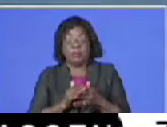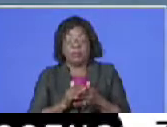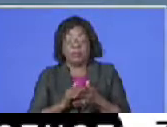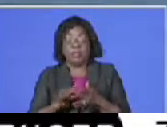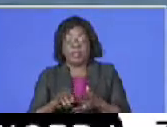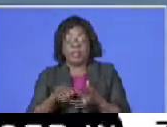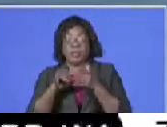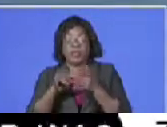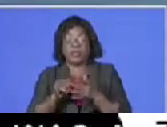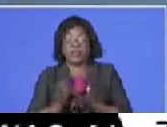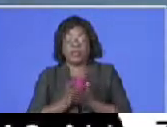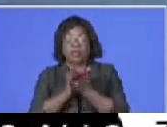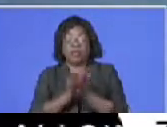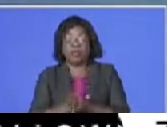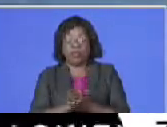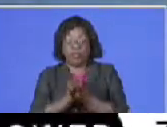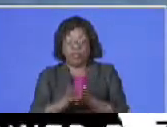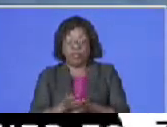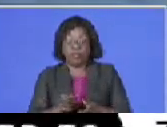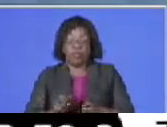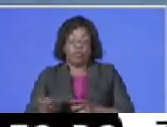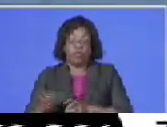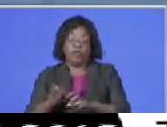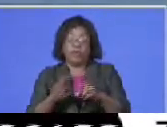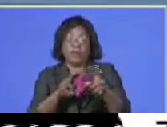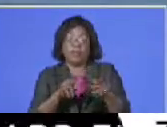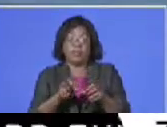especially our cruise clients.